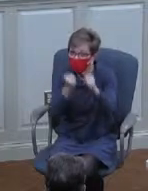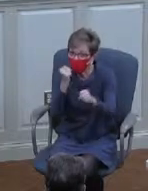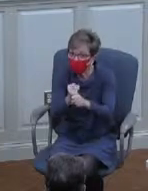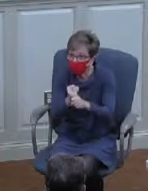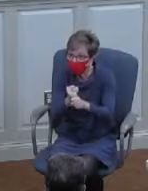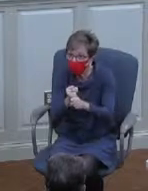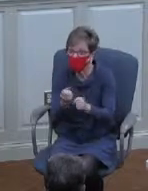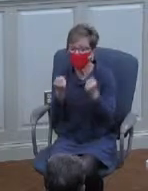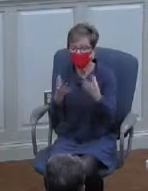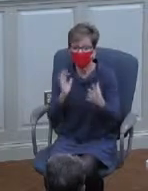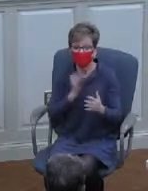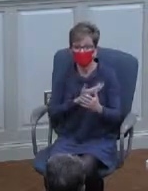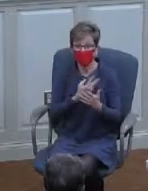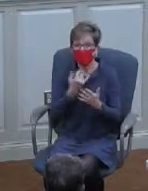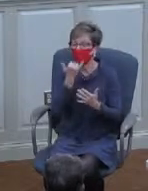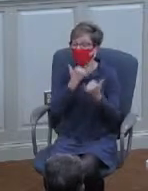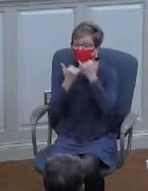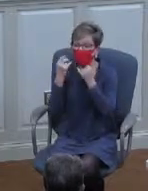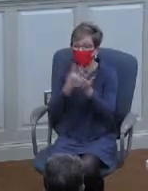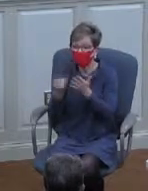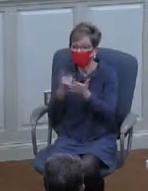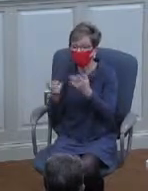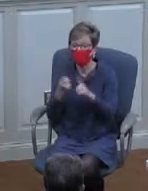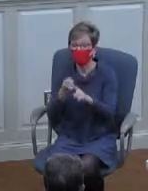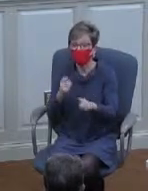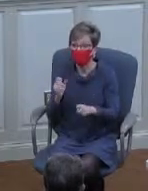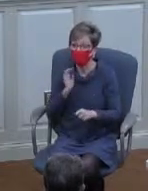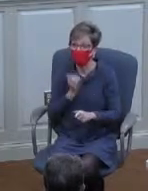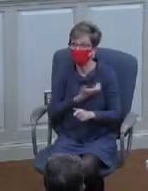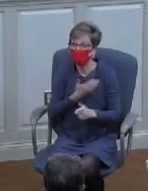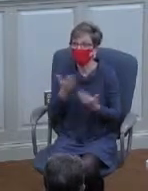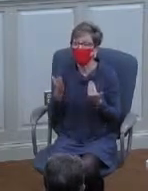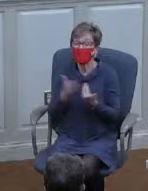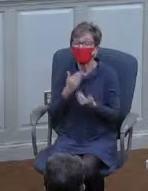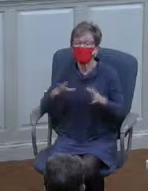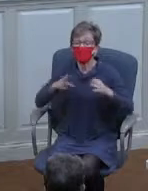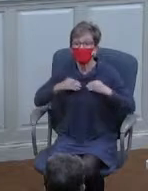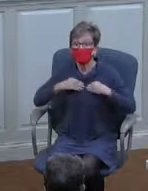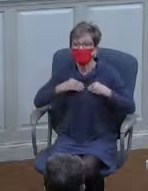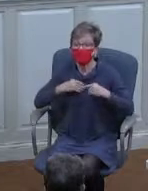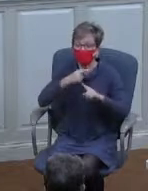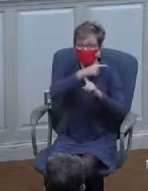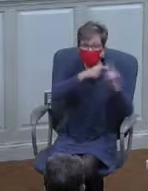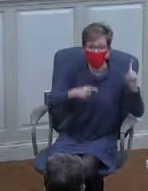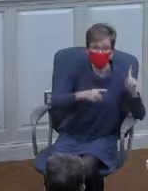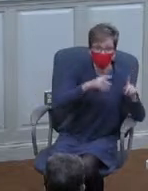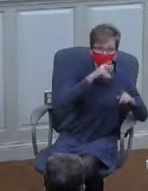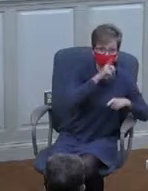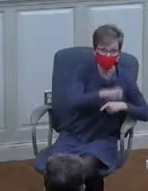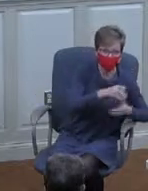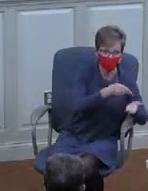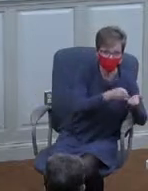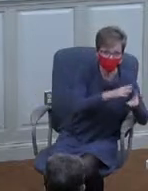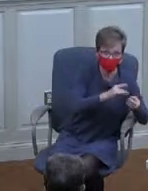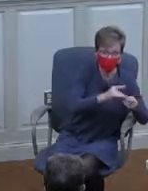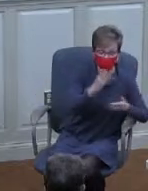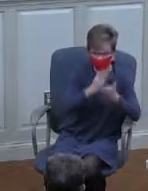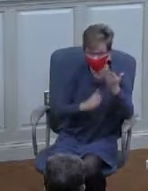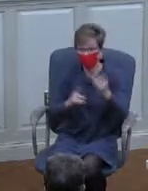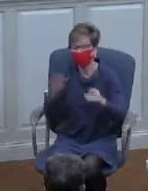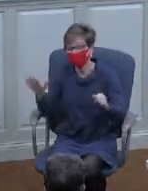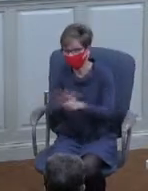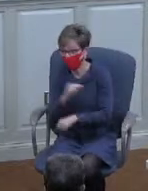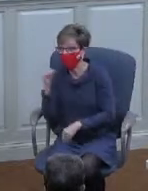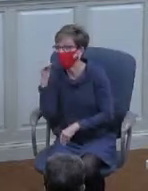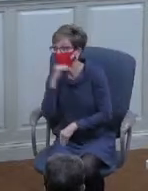of our failures stem from our susceptibility to half-truths and outright lies, promulgated by a few of